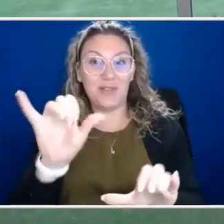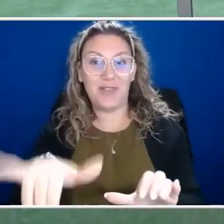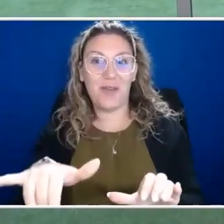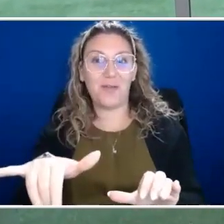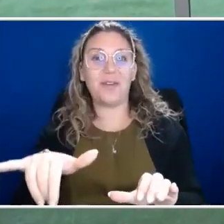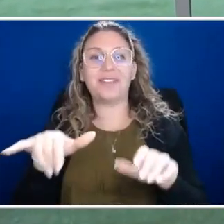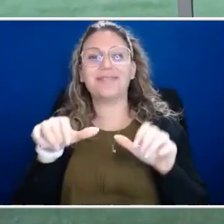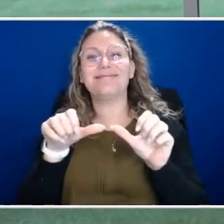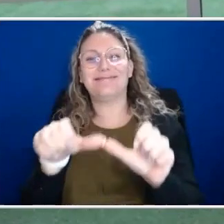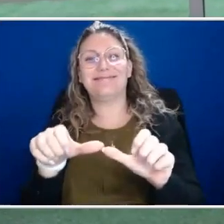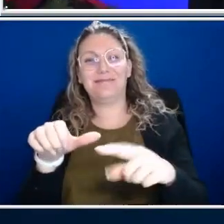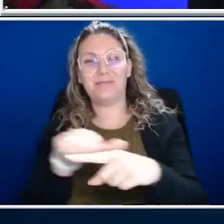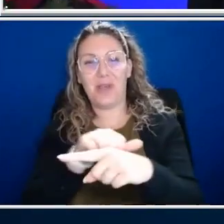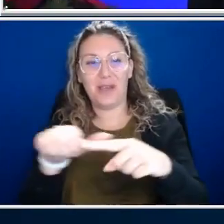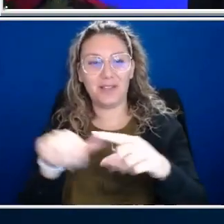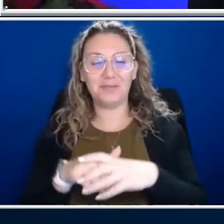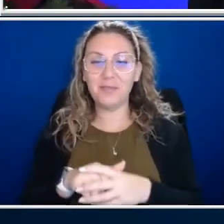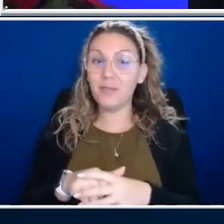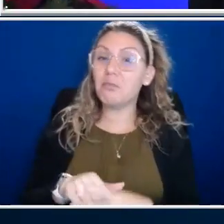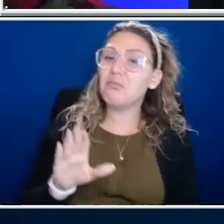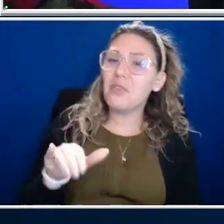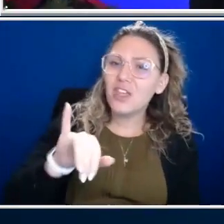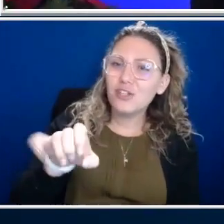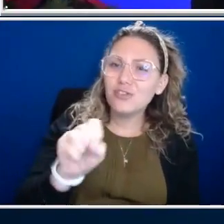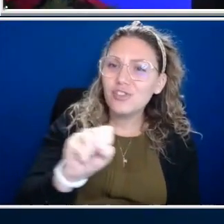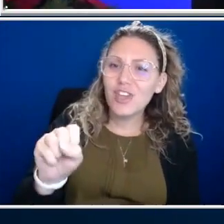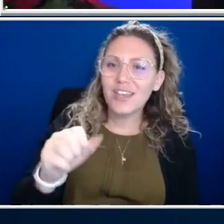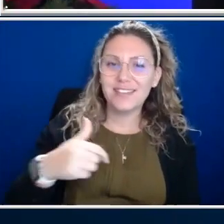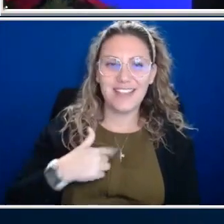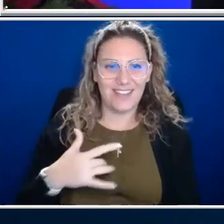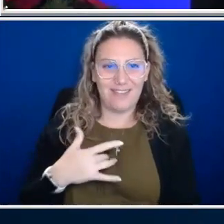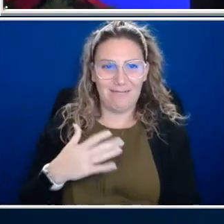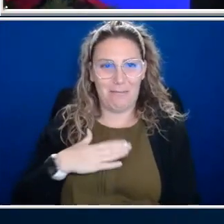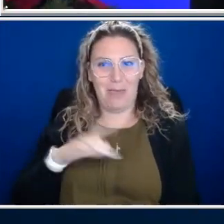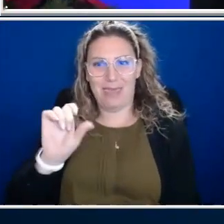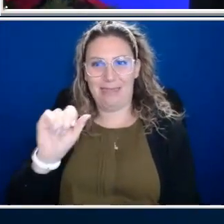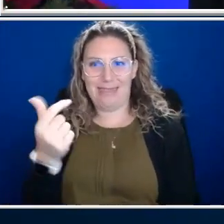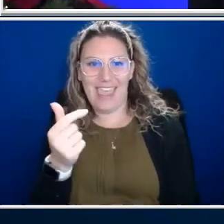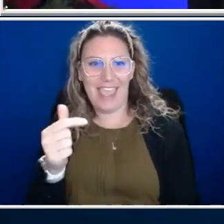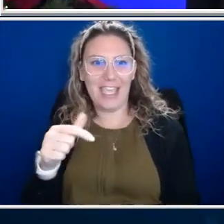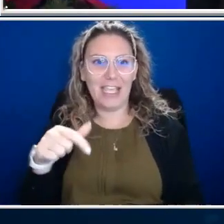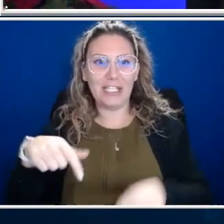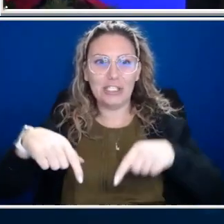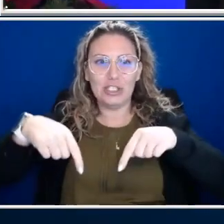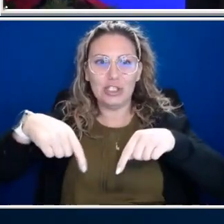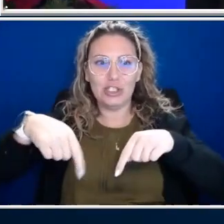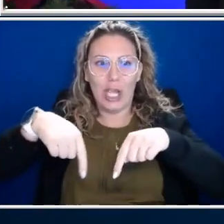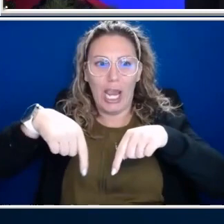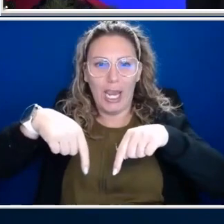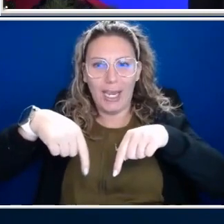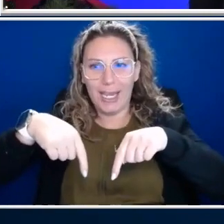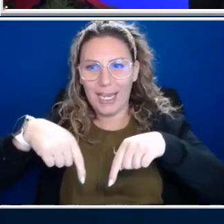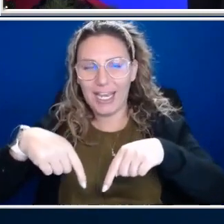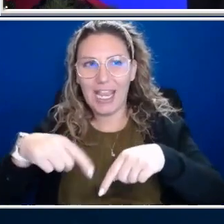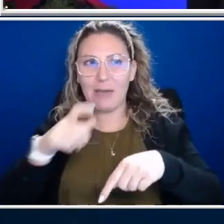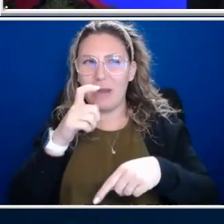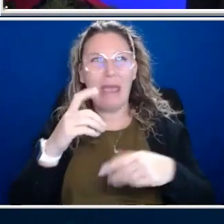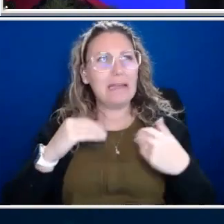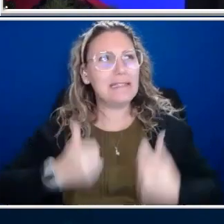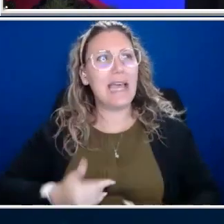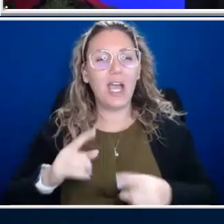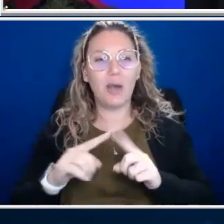and this is actually, I feel my leg kind of shaking, and it's not like I'm tired, but it's a little bit hard to balance.